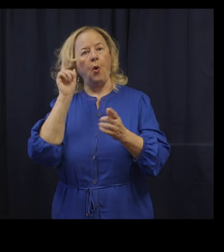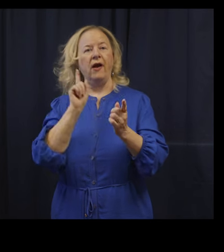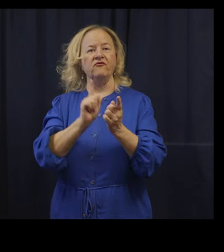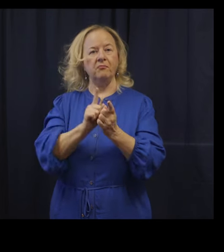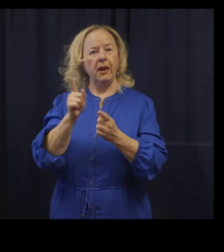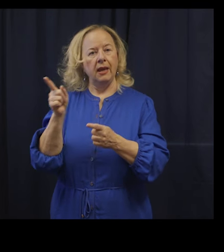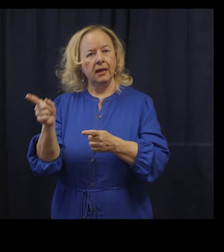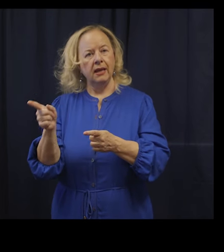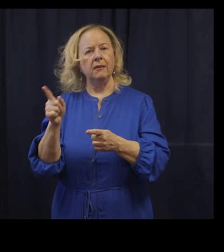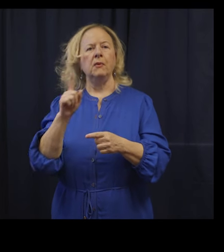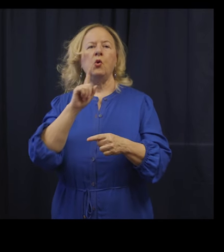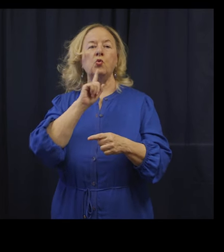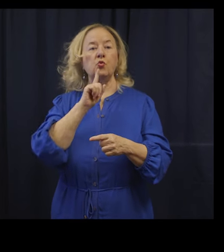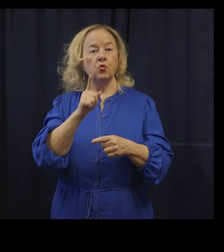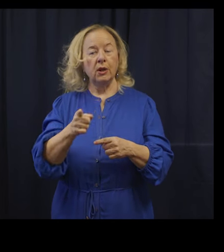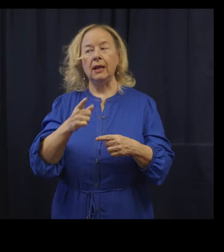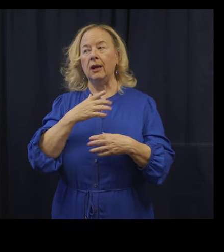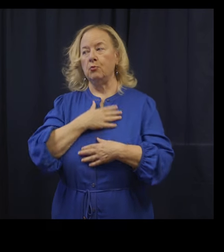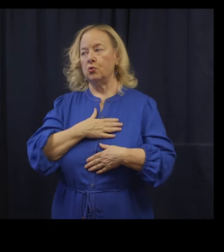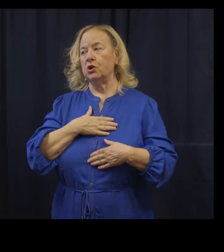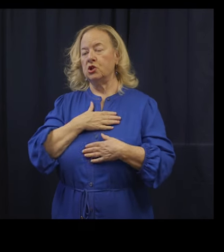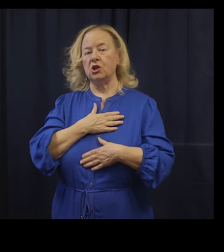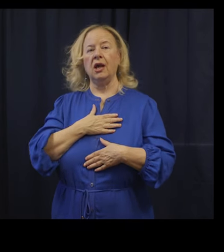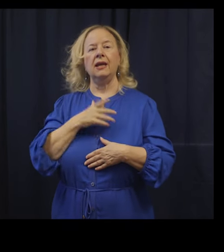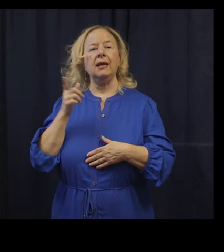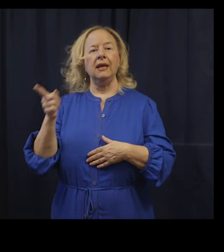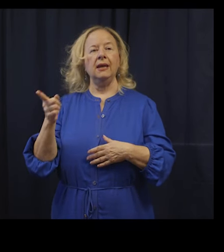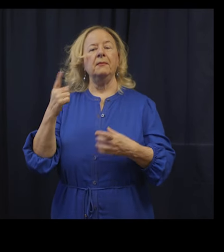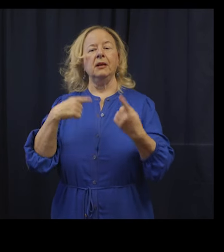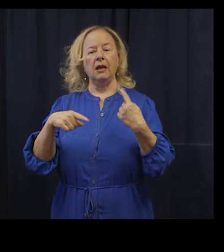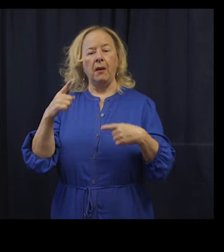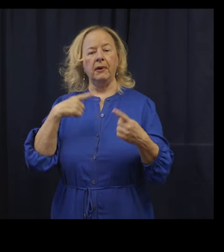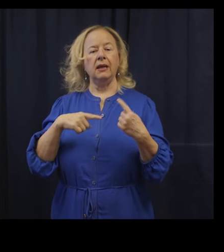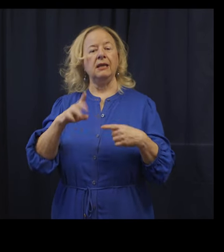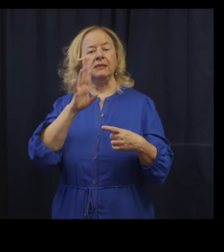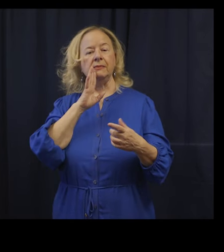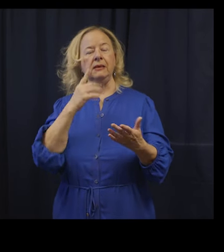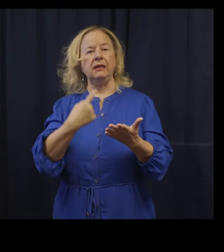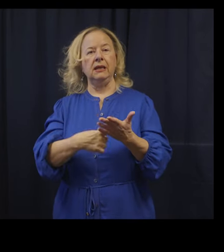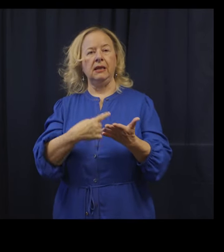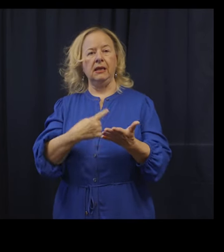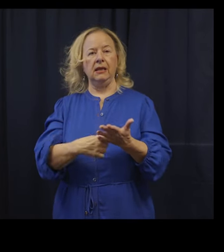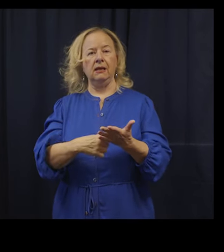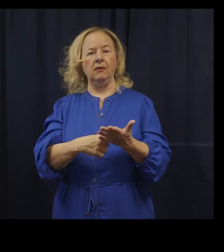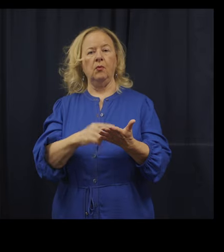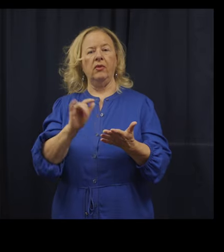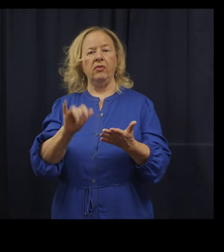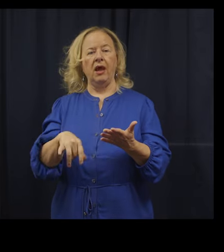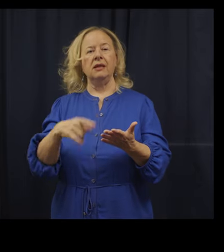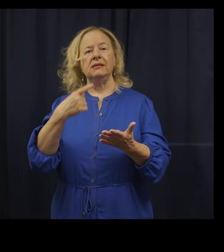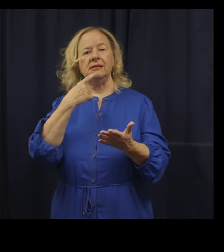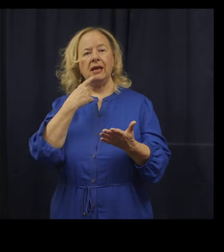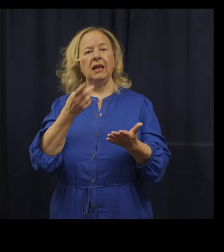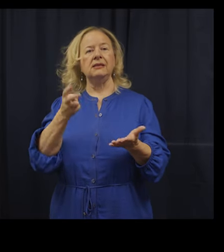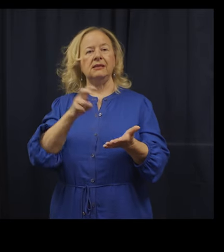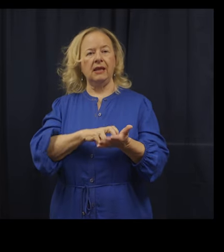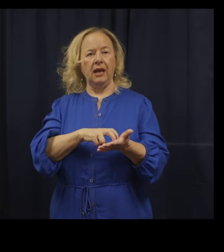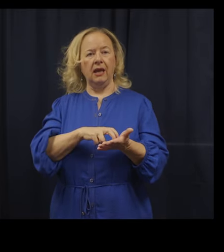and you will really appreciate him coming and speaking. So with that said, let's